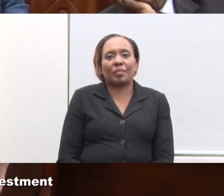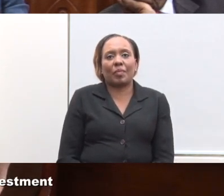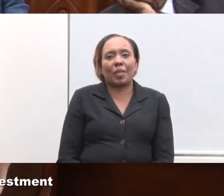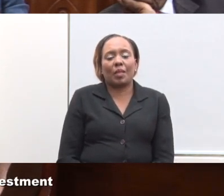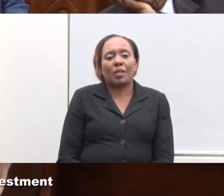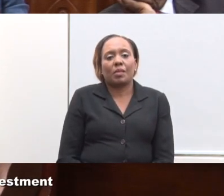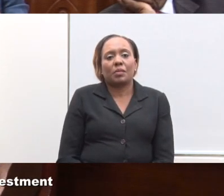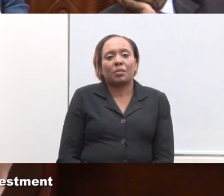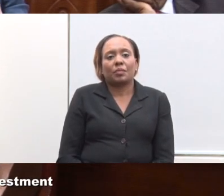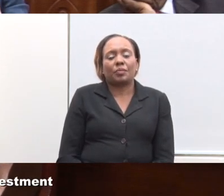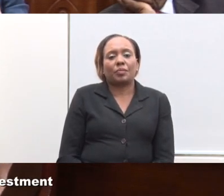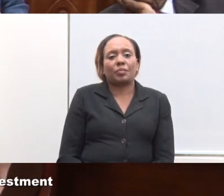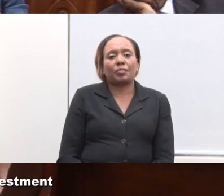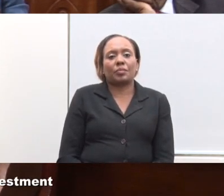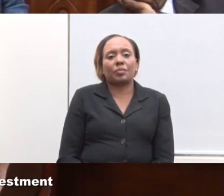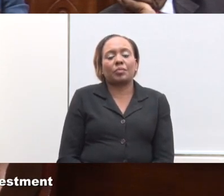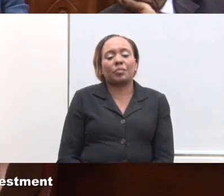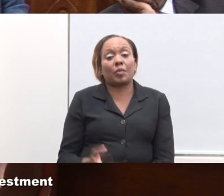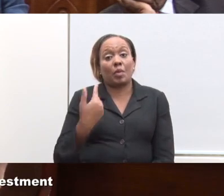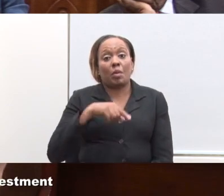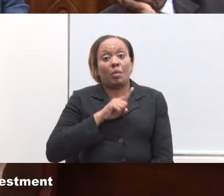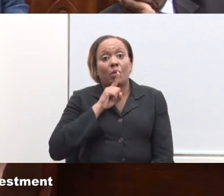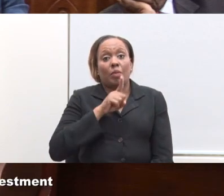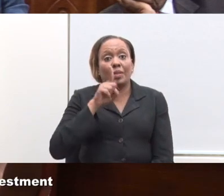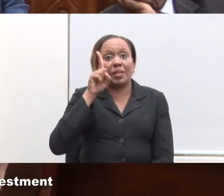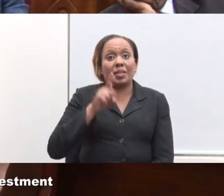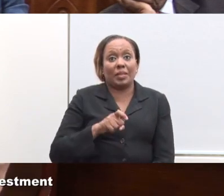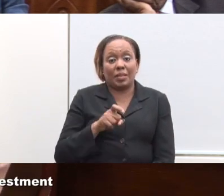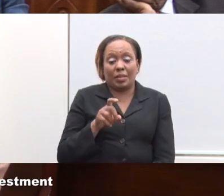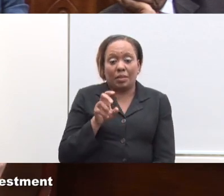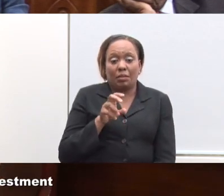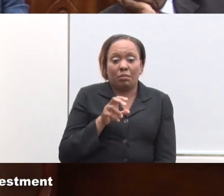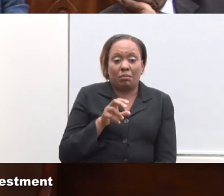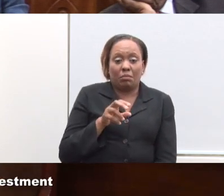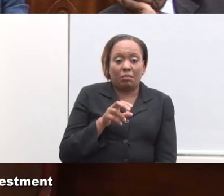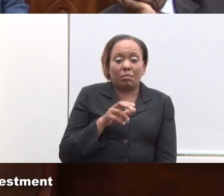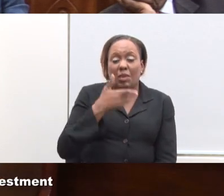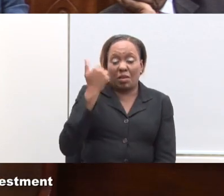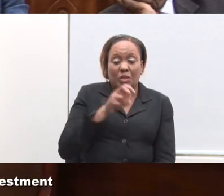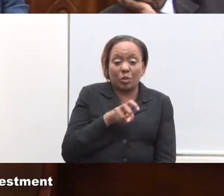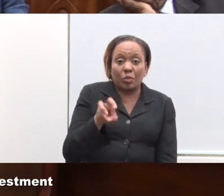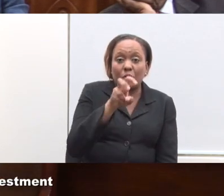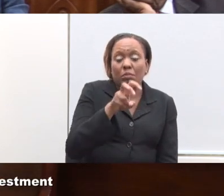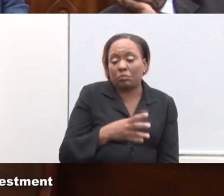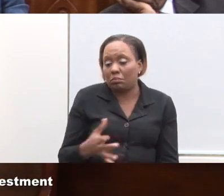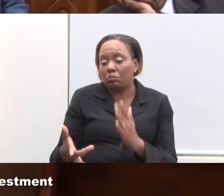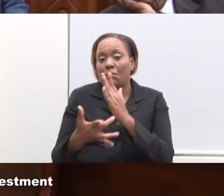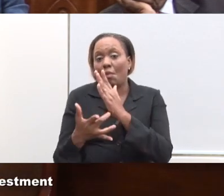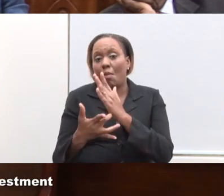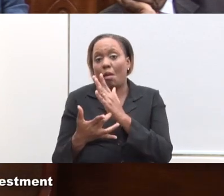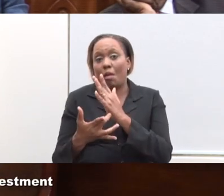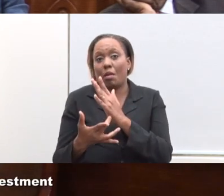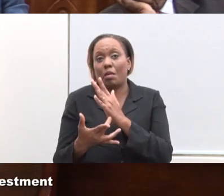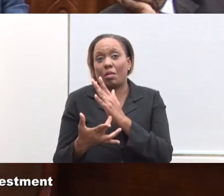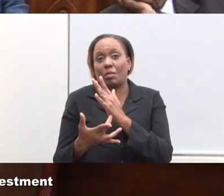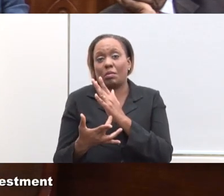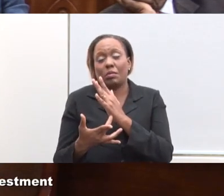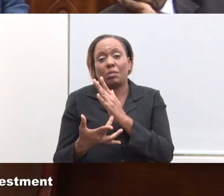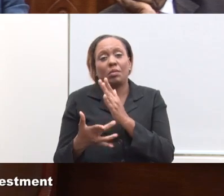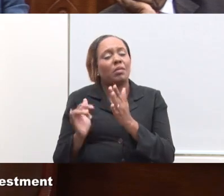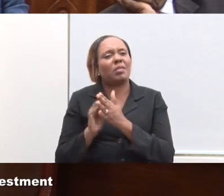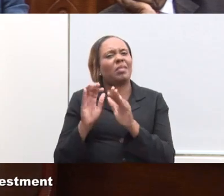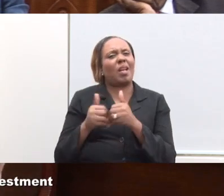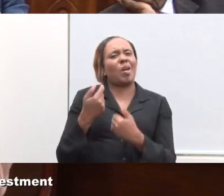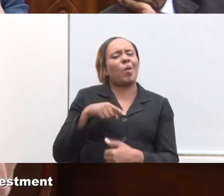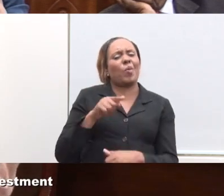the creative economy, and hence it is only through tourism and the use of technology to the global market that we are able